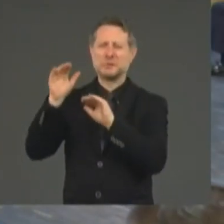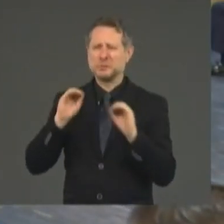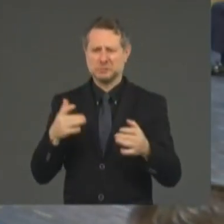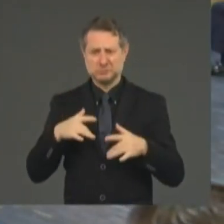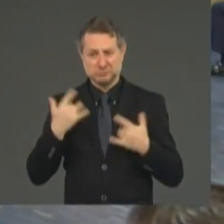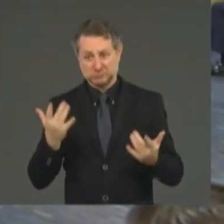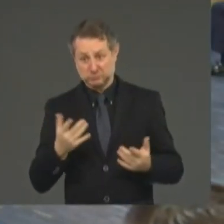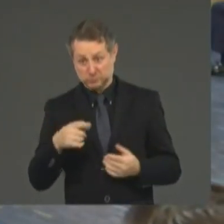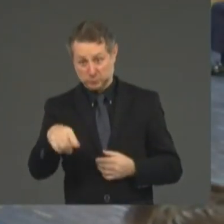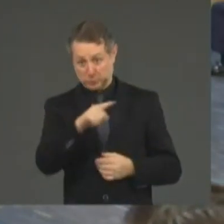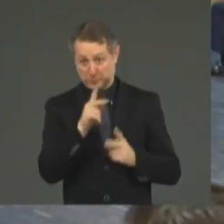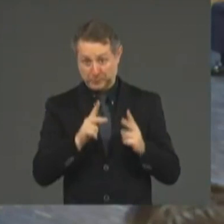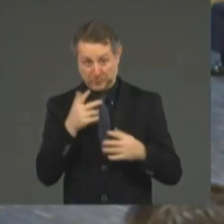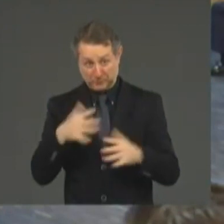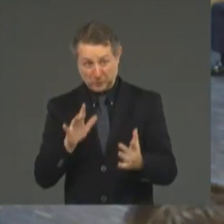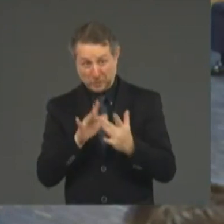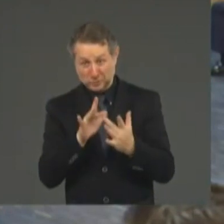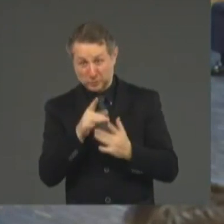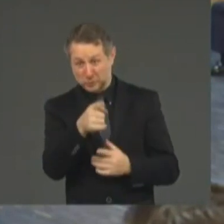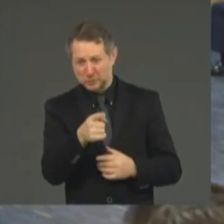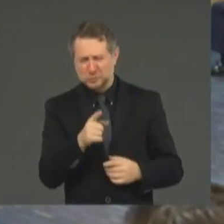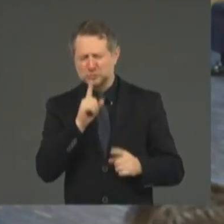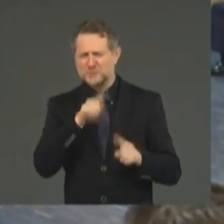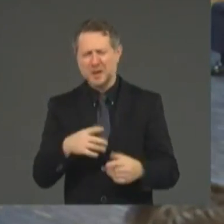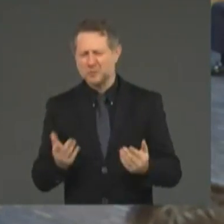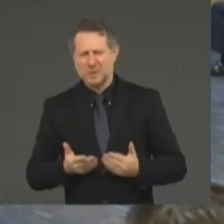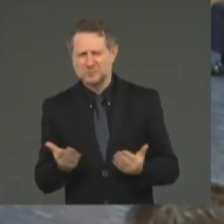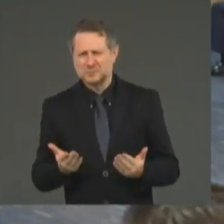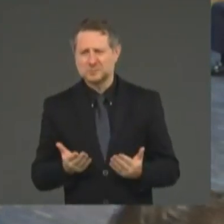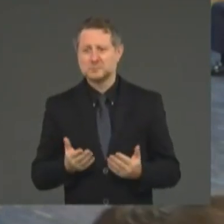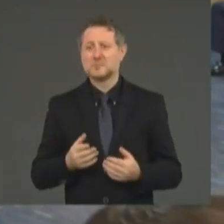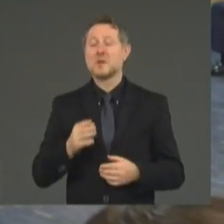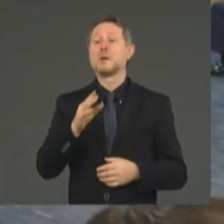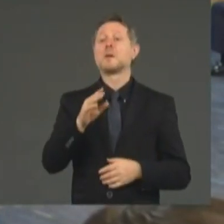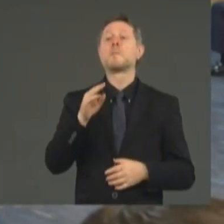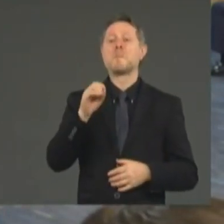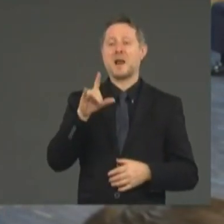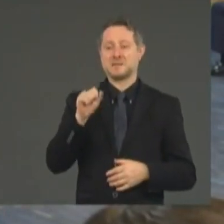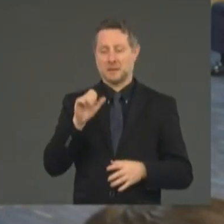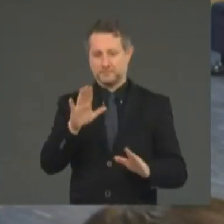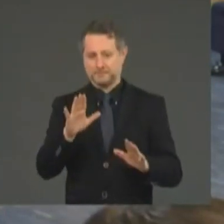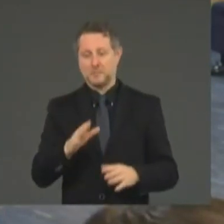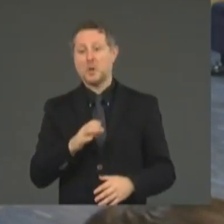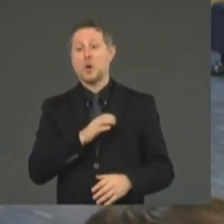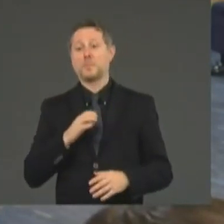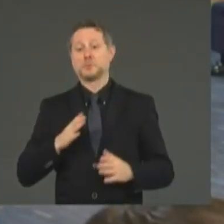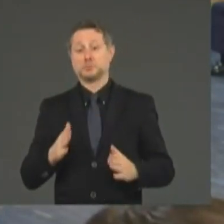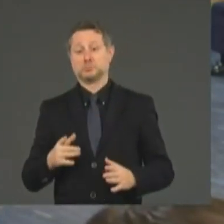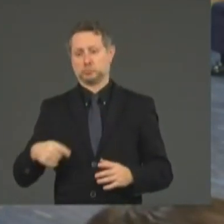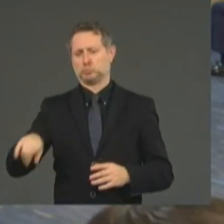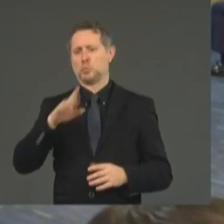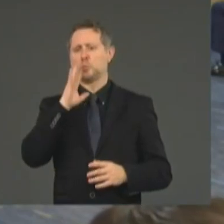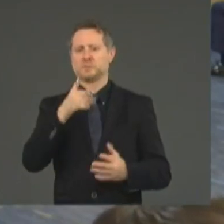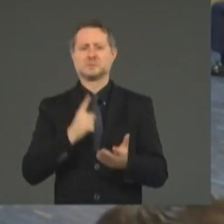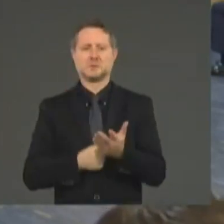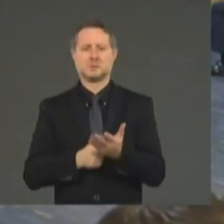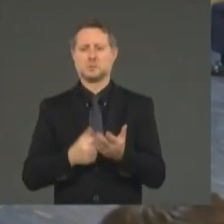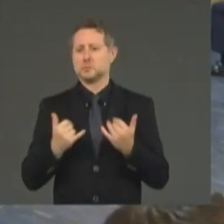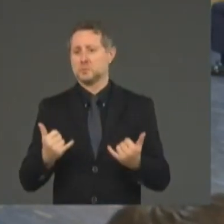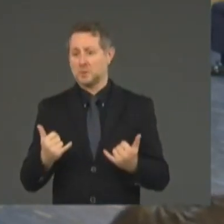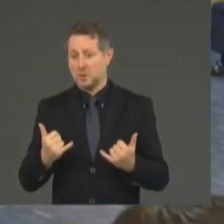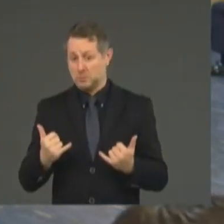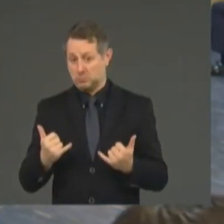those people, and what is your message to them? Commissioner Reardon's going to be doing a call today to speak to that directly, but as of this morning, we've now given